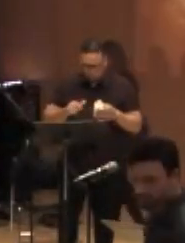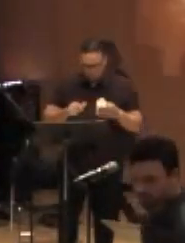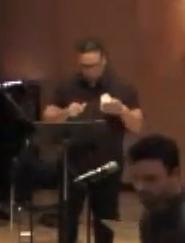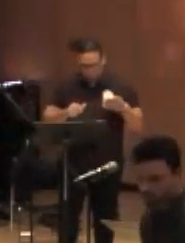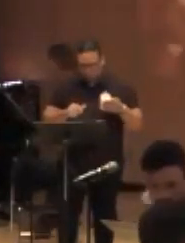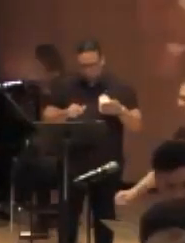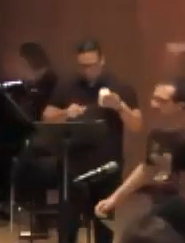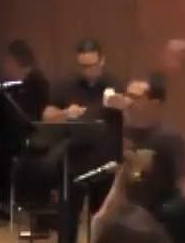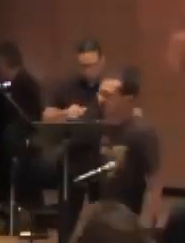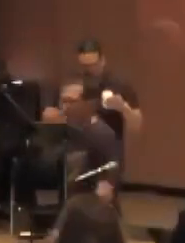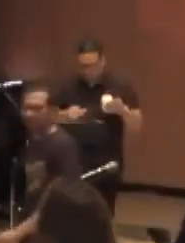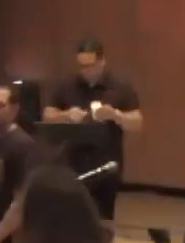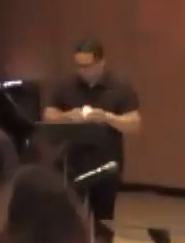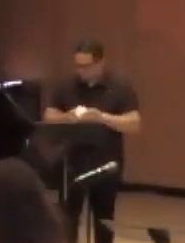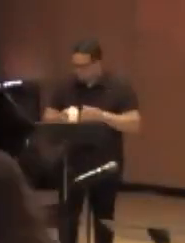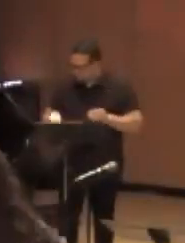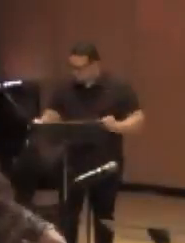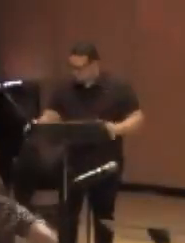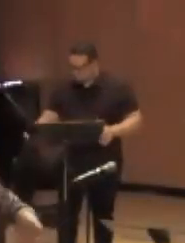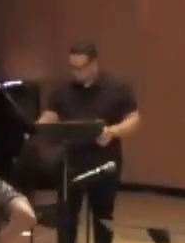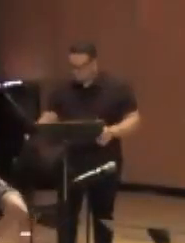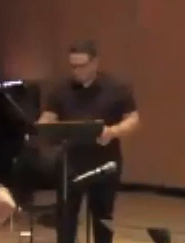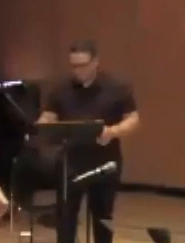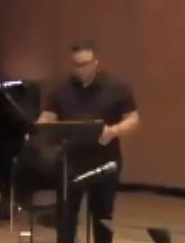where oh yeah